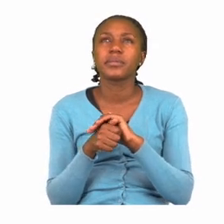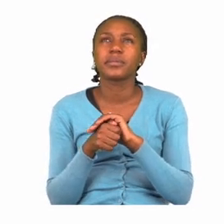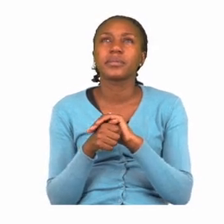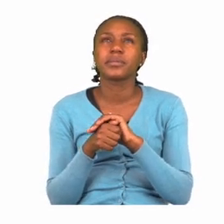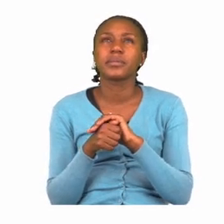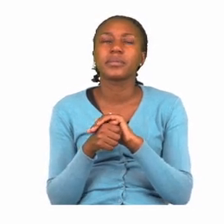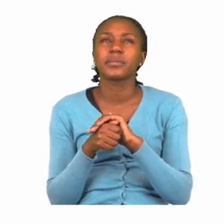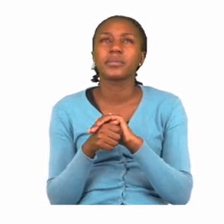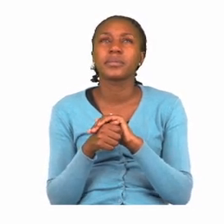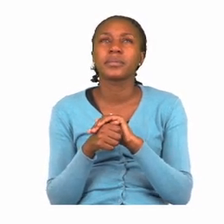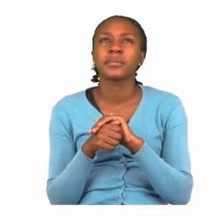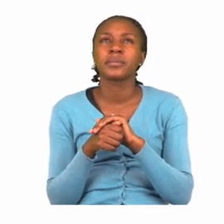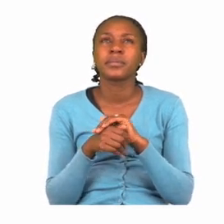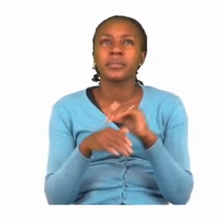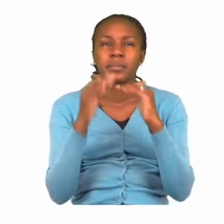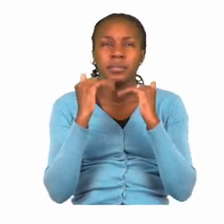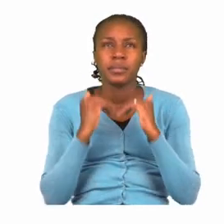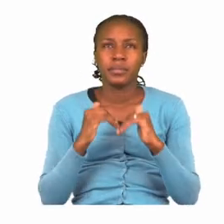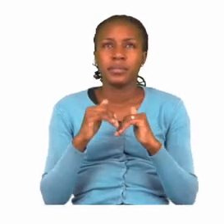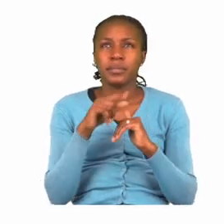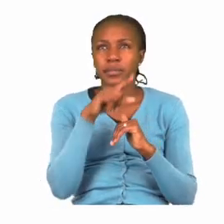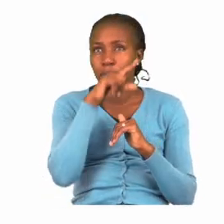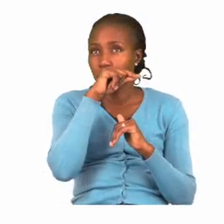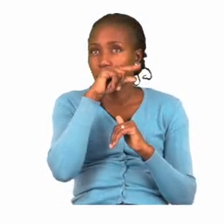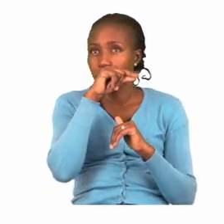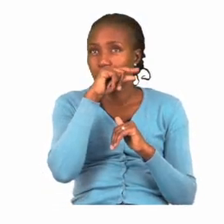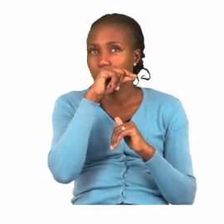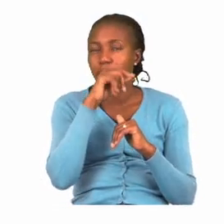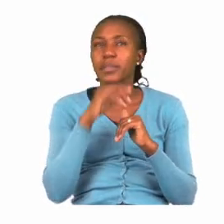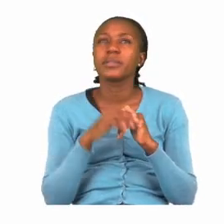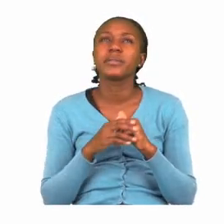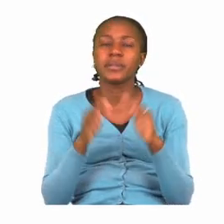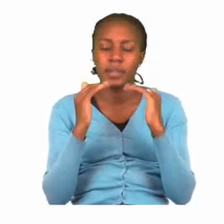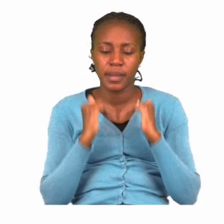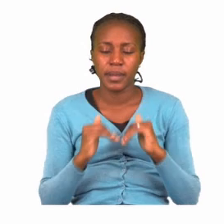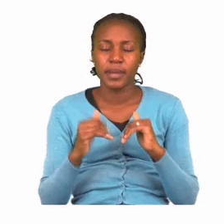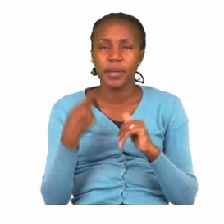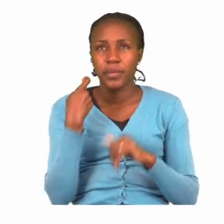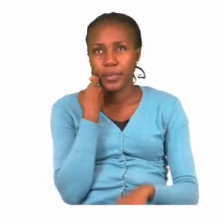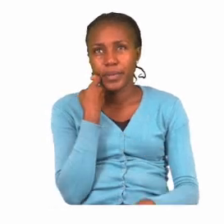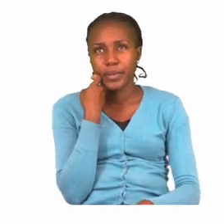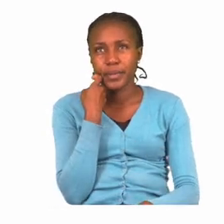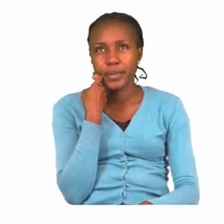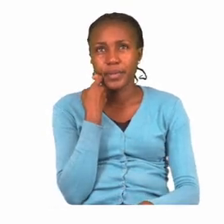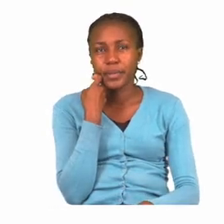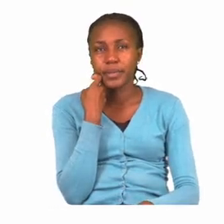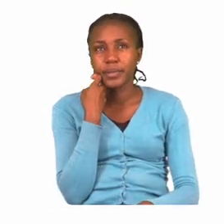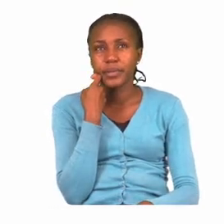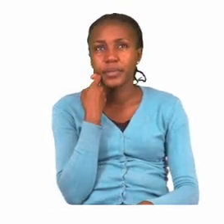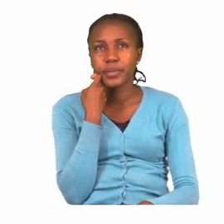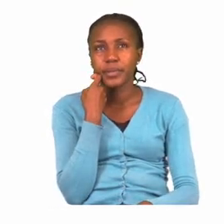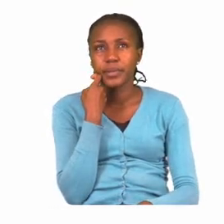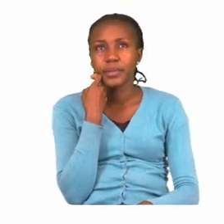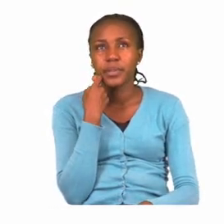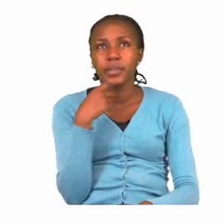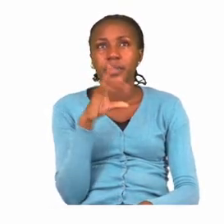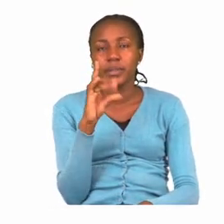turtles. Then parrots. And then fish.